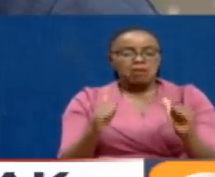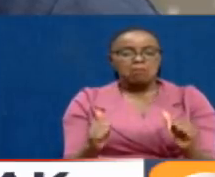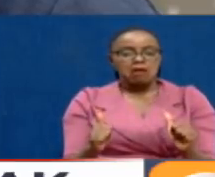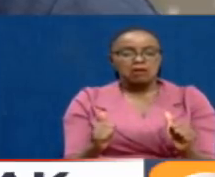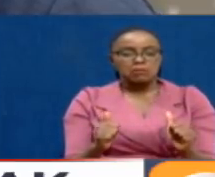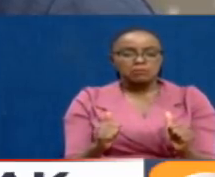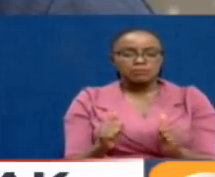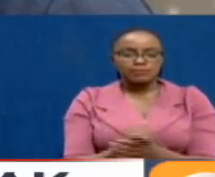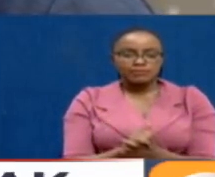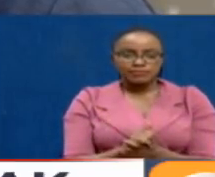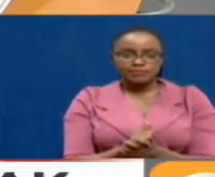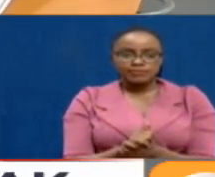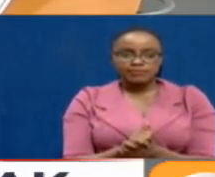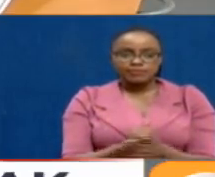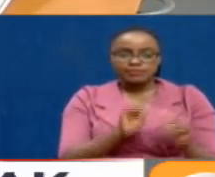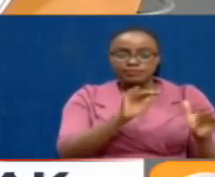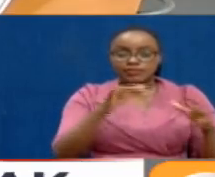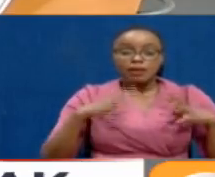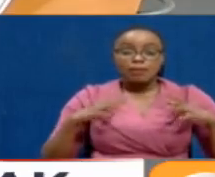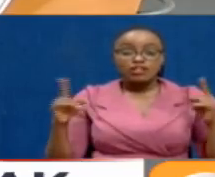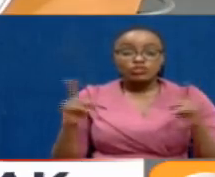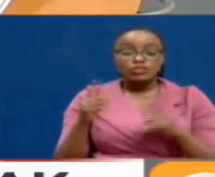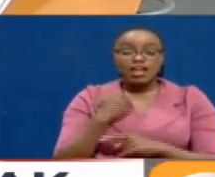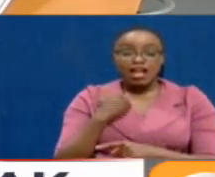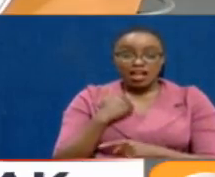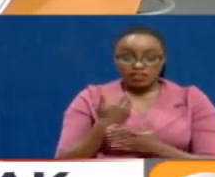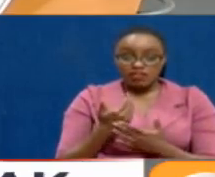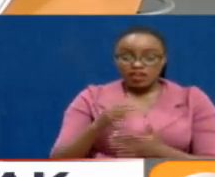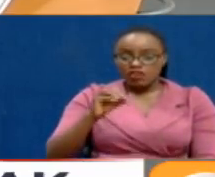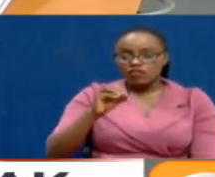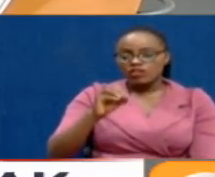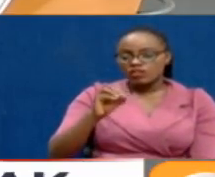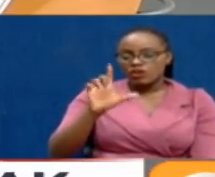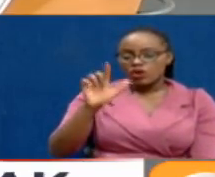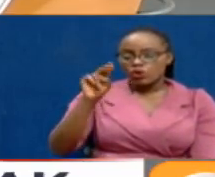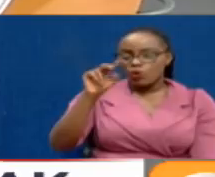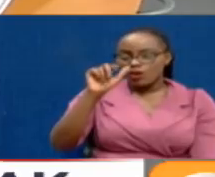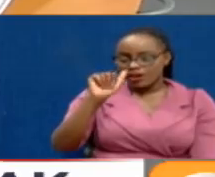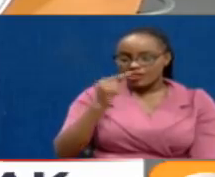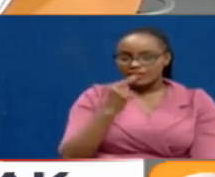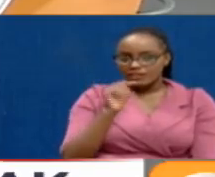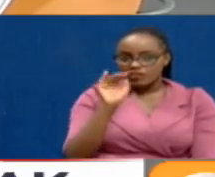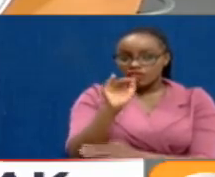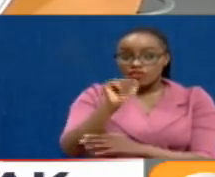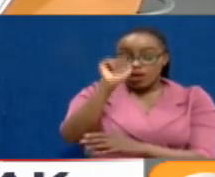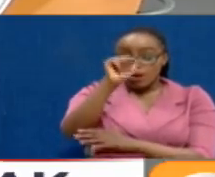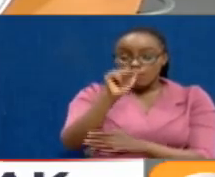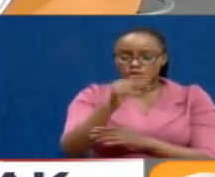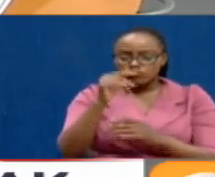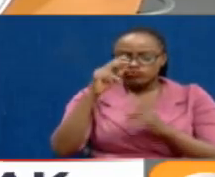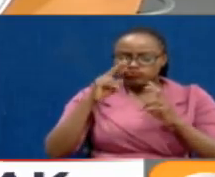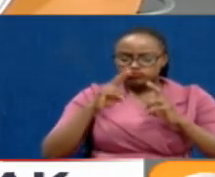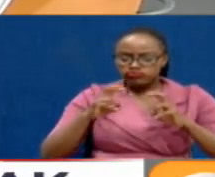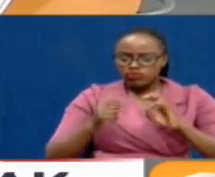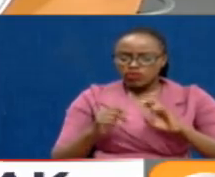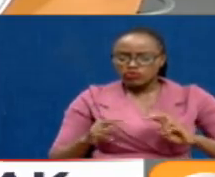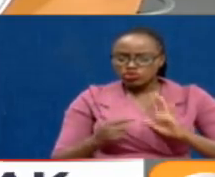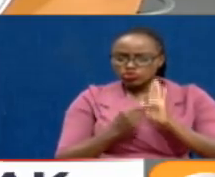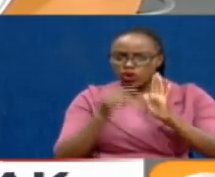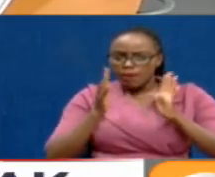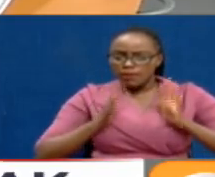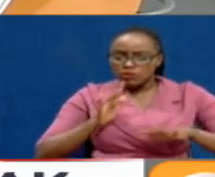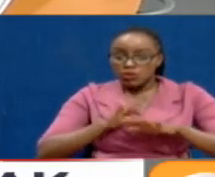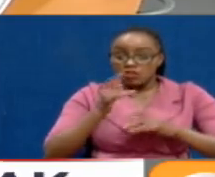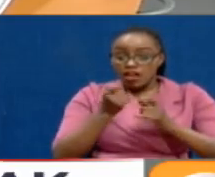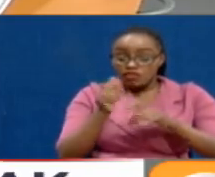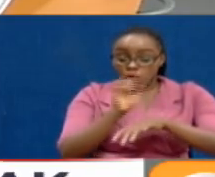a treatment. Okay. I'm about to take a break here, but Dr. Umoluga, Daniel Cheruiyot from Kapsabet says, can the screening show if a person is infected just